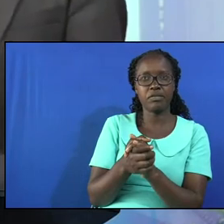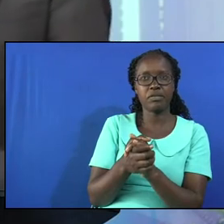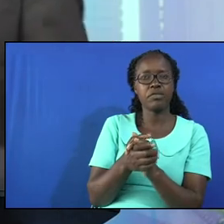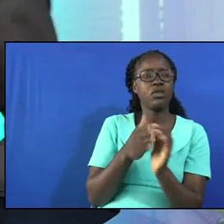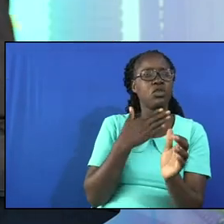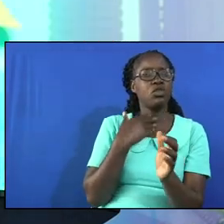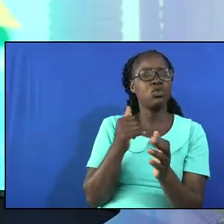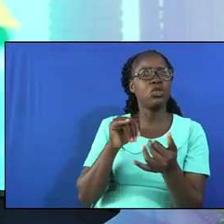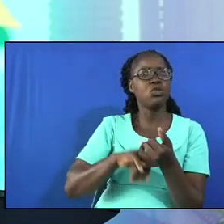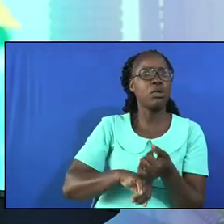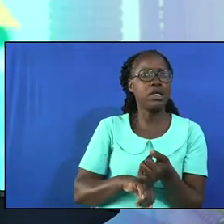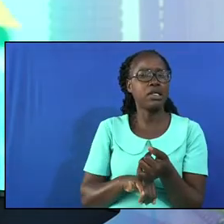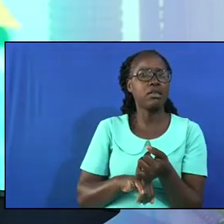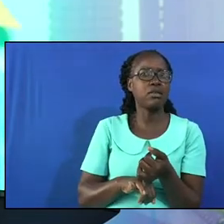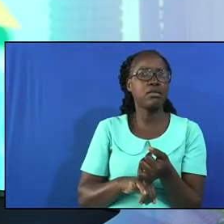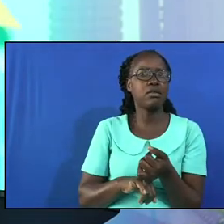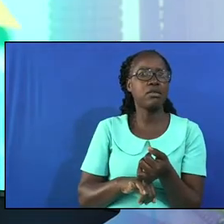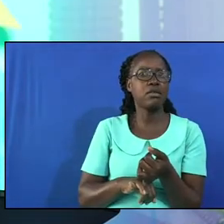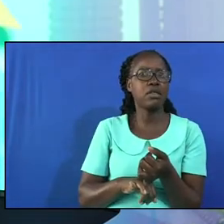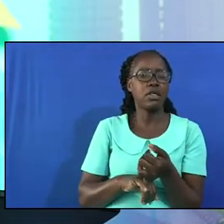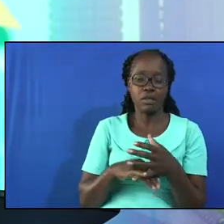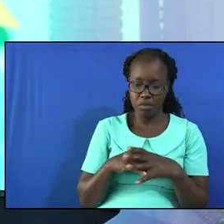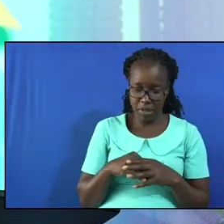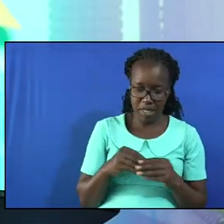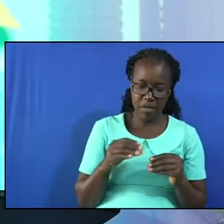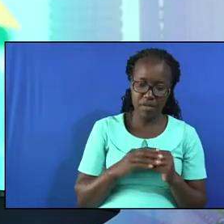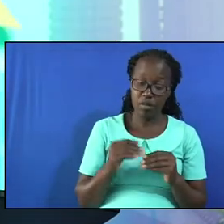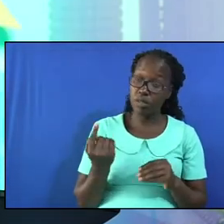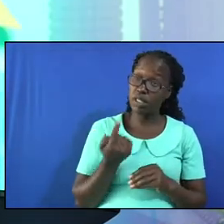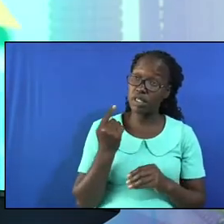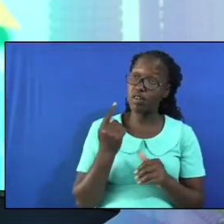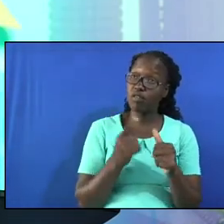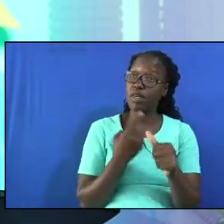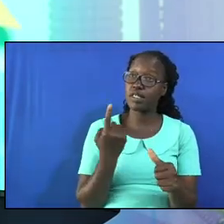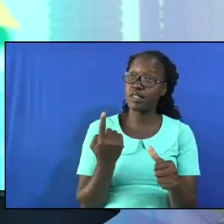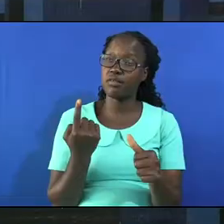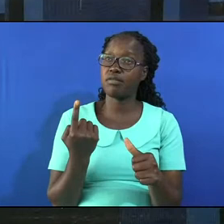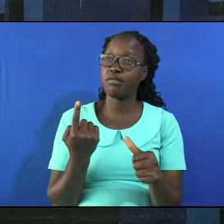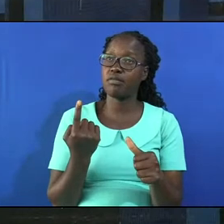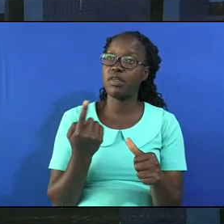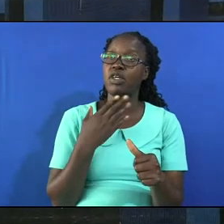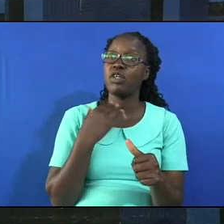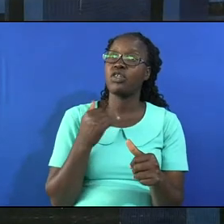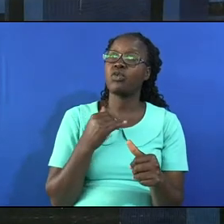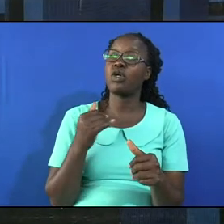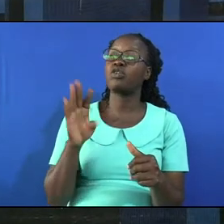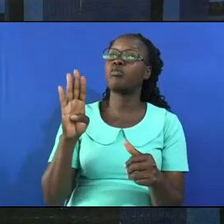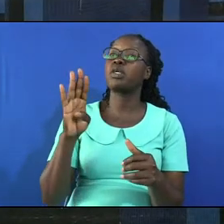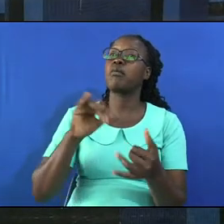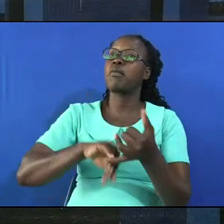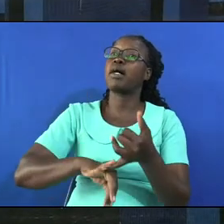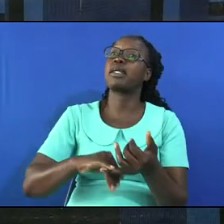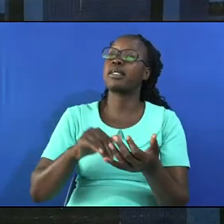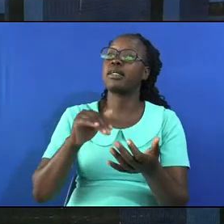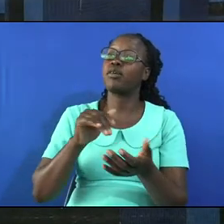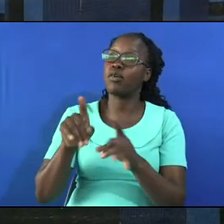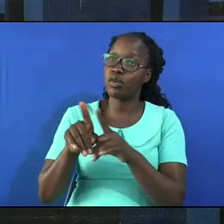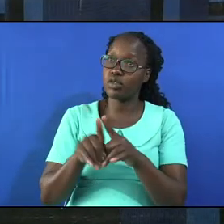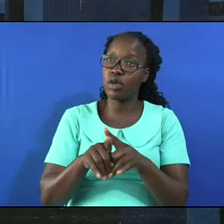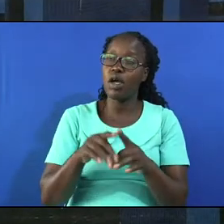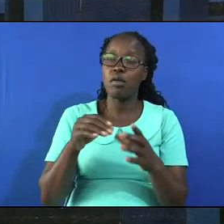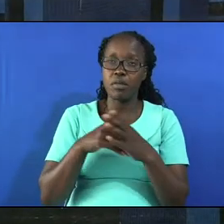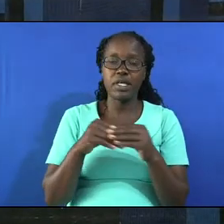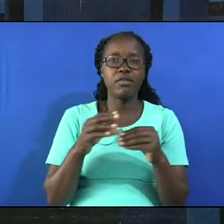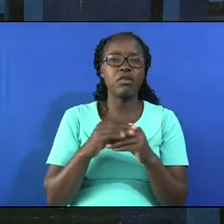Do you want to marry? Be comfortable with being single first. Do you want to get married? Be comfortable with